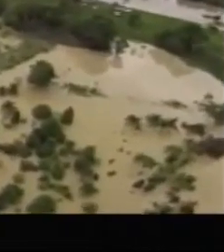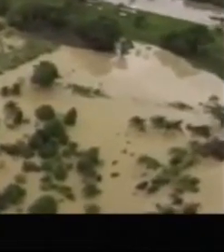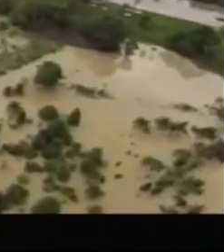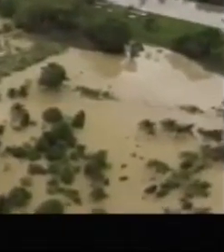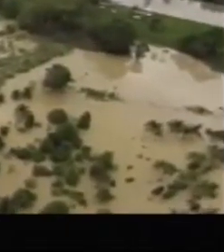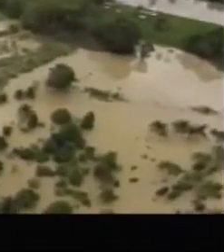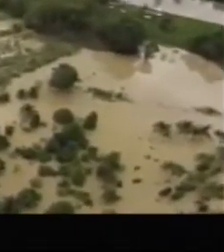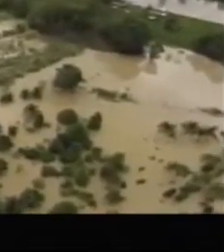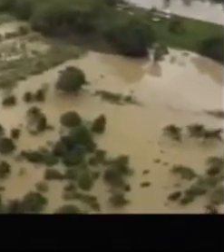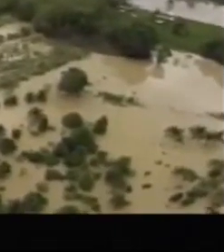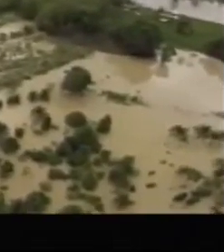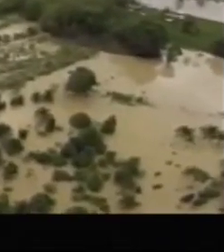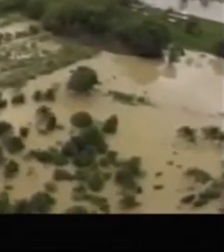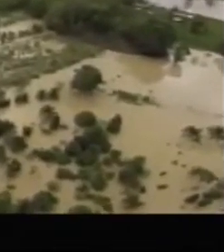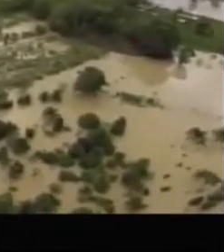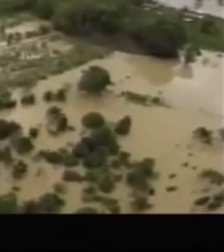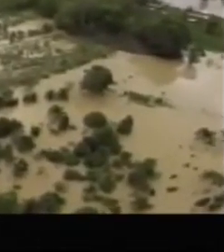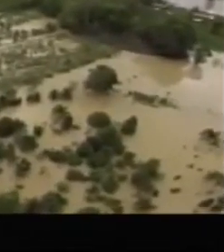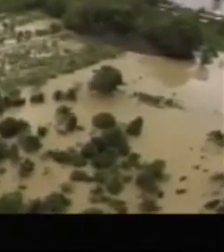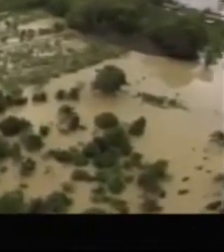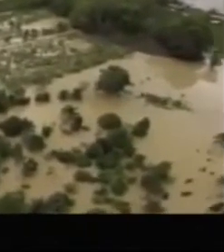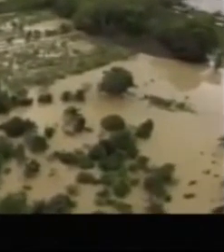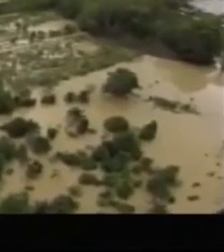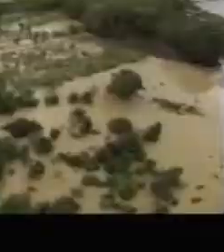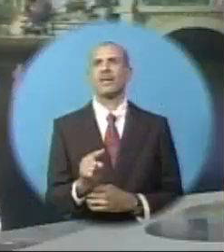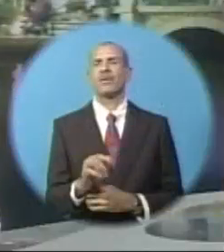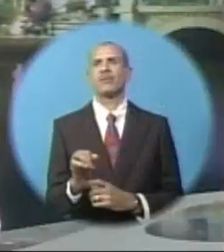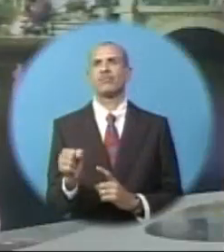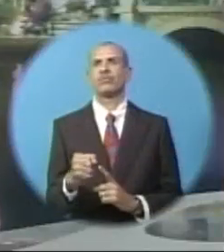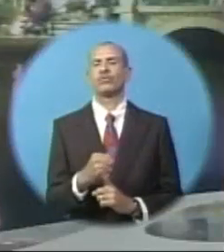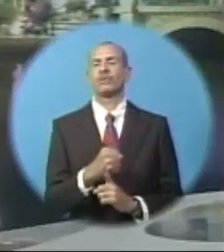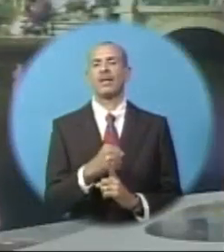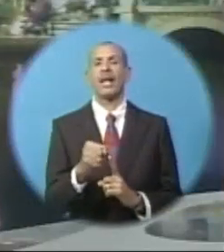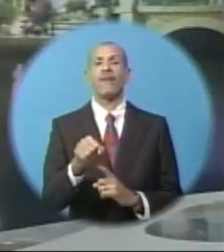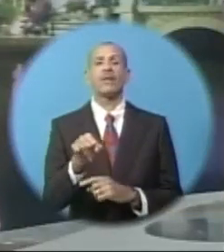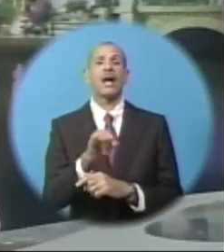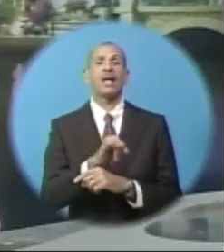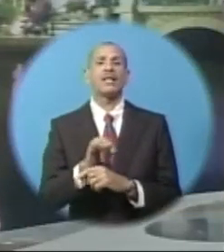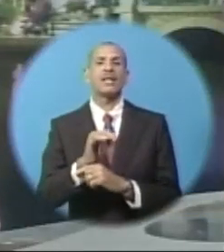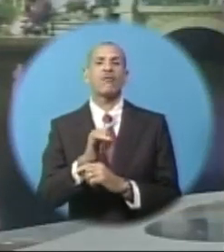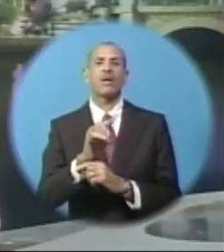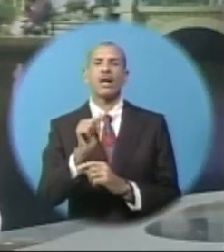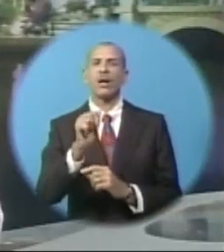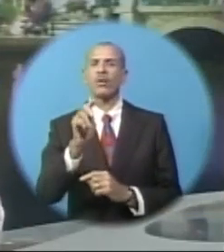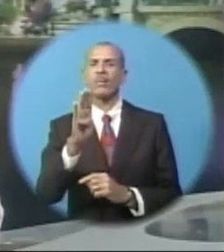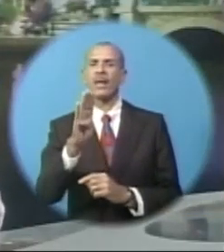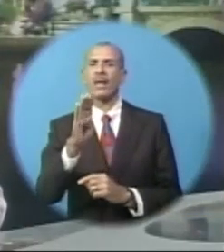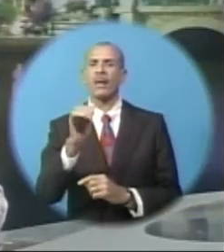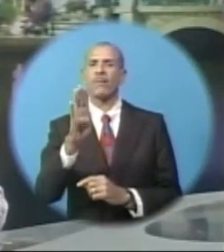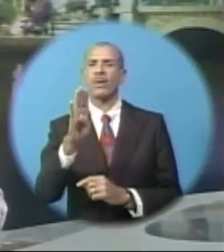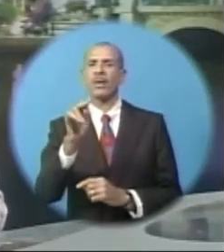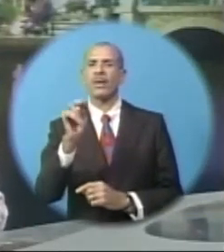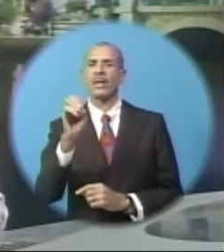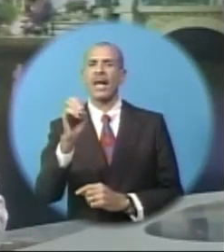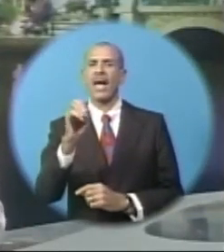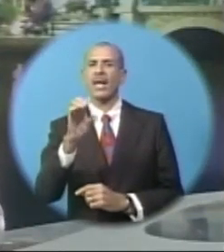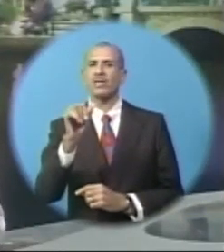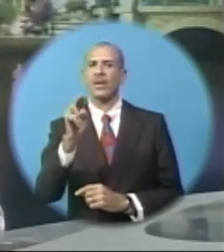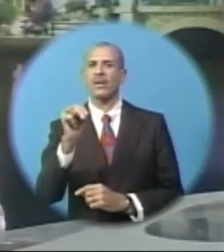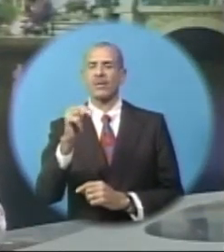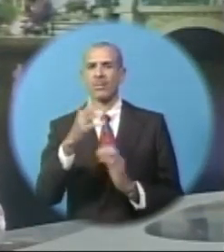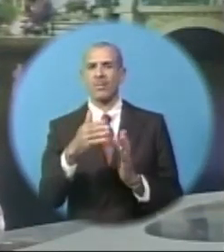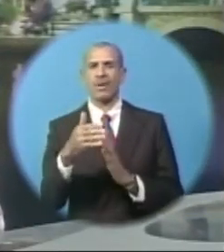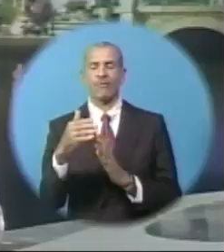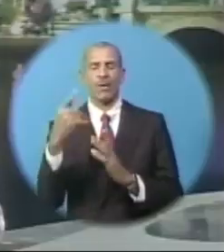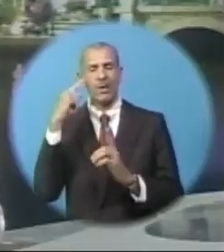Venezuelan island of Margarita was also dealt a blow from Brett. The Dutch islands of Aruba, Bonaire and Curacao are preparing for